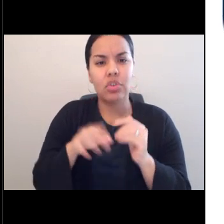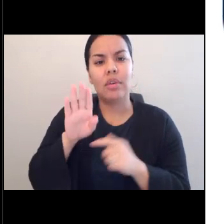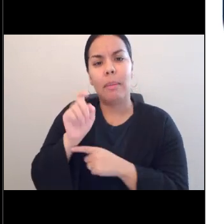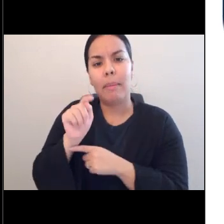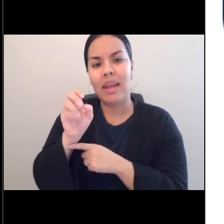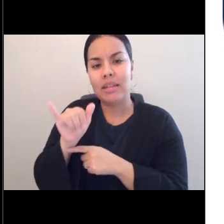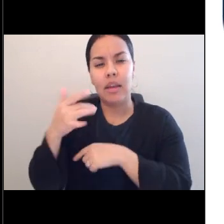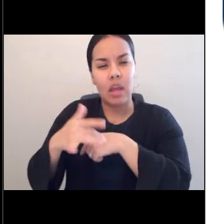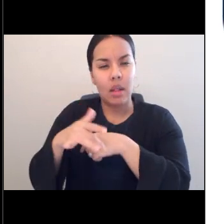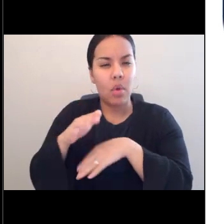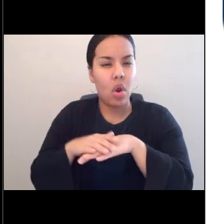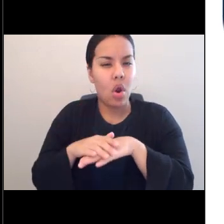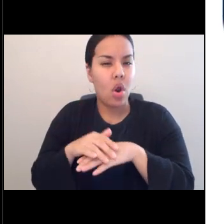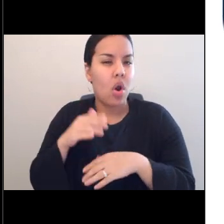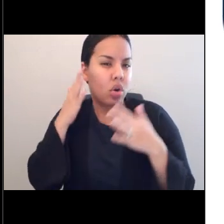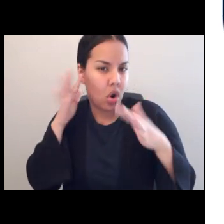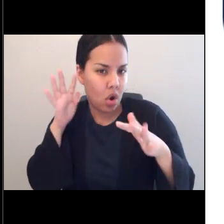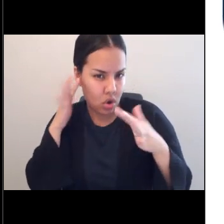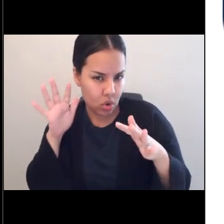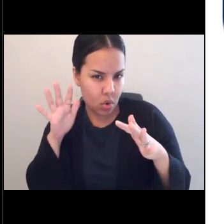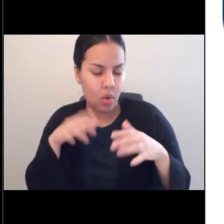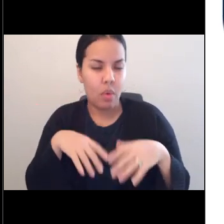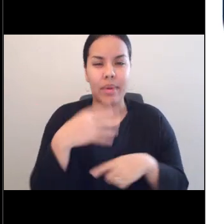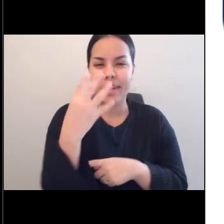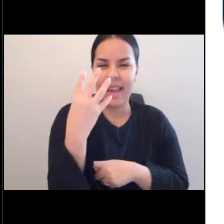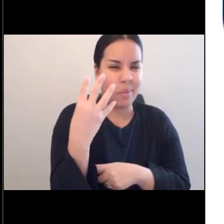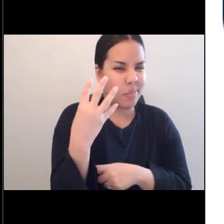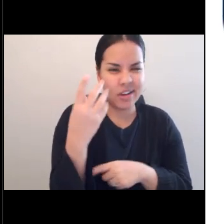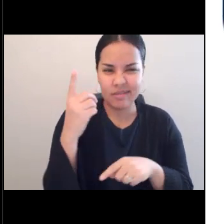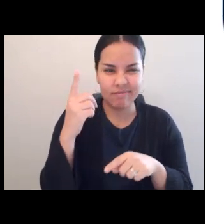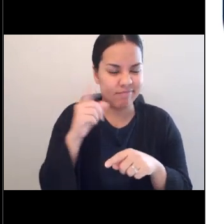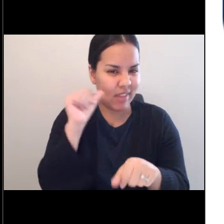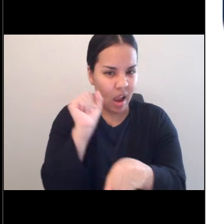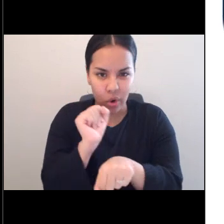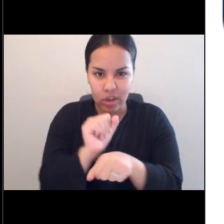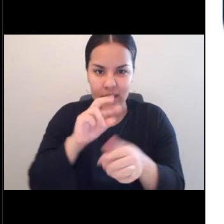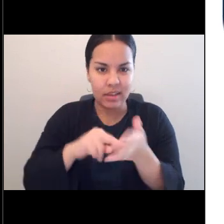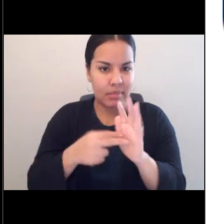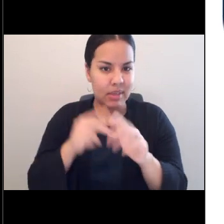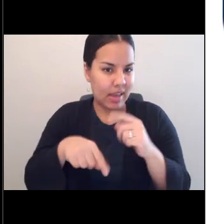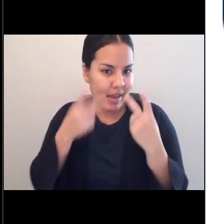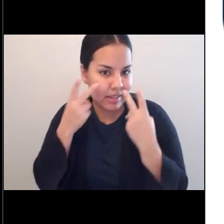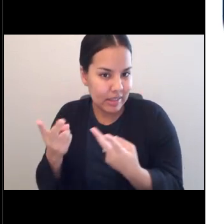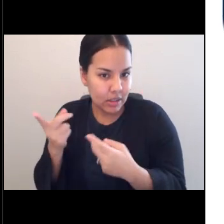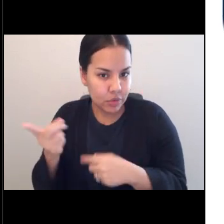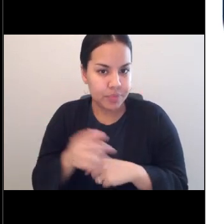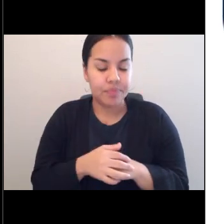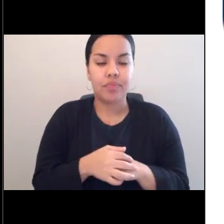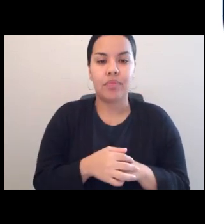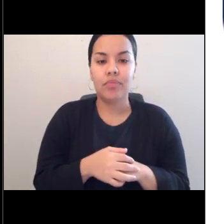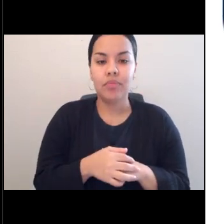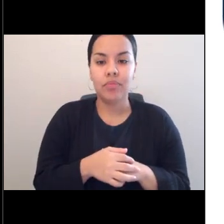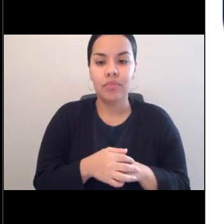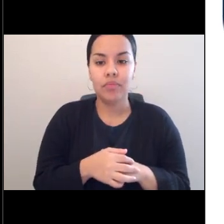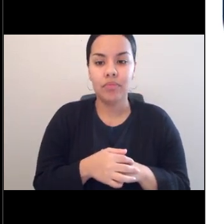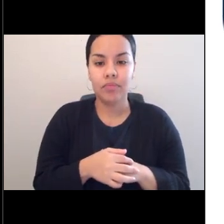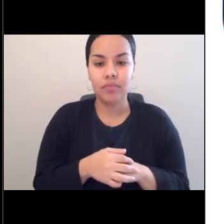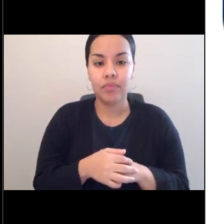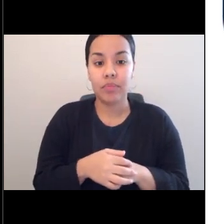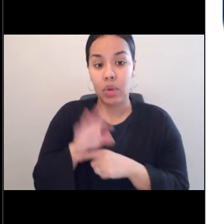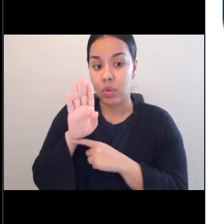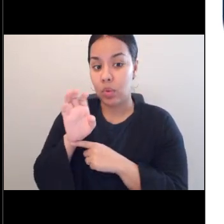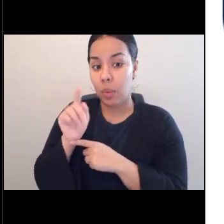on audio, but her camera, she couldn't get her camera connected, so we will not have her video. So Betsy, take